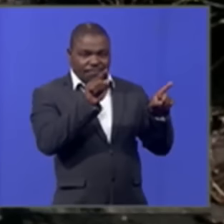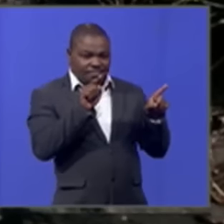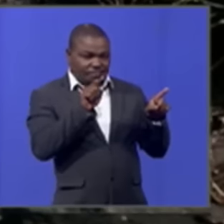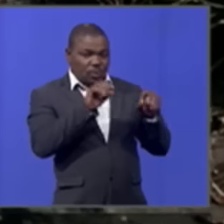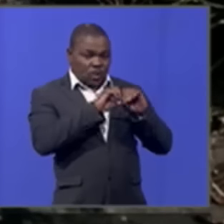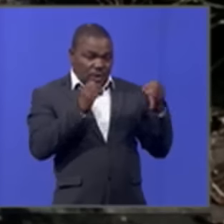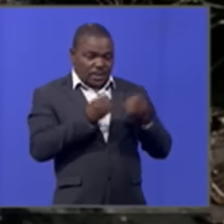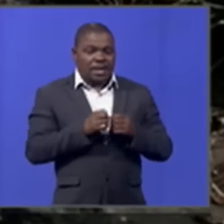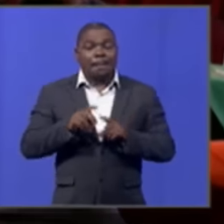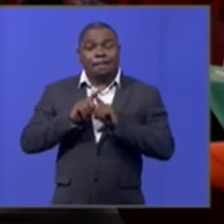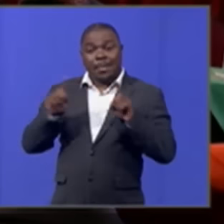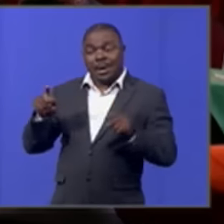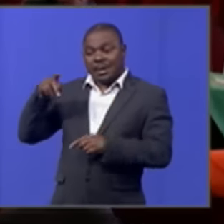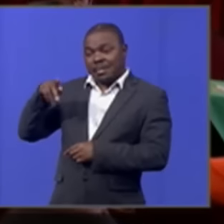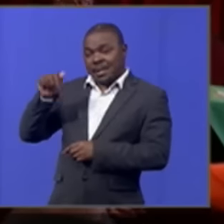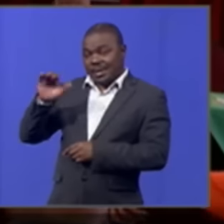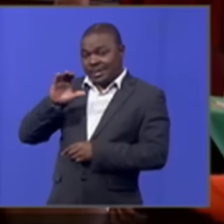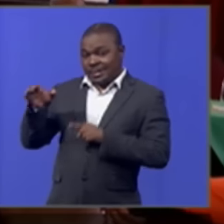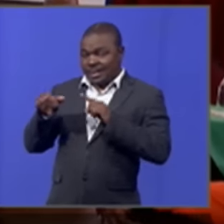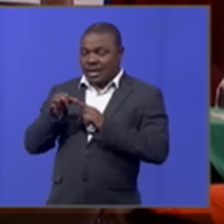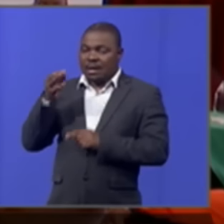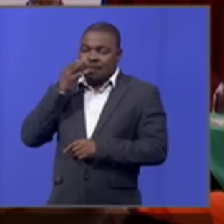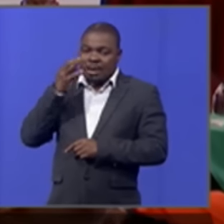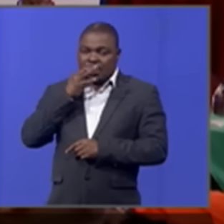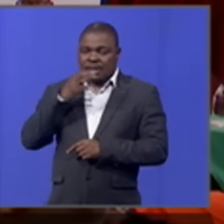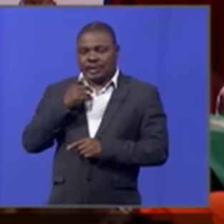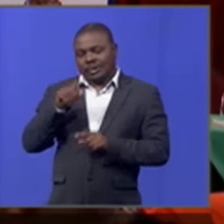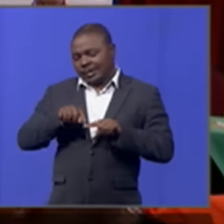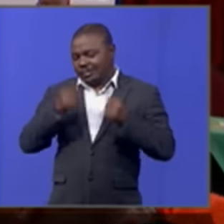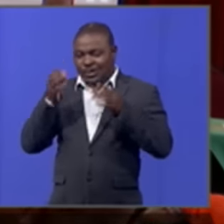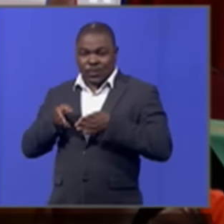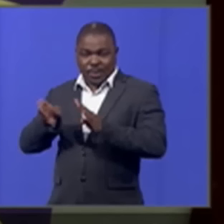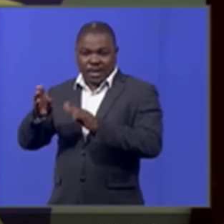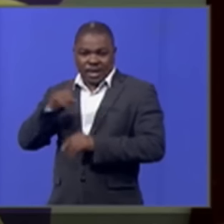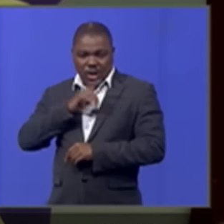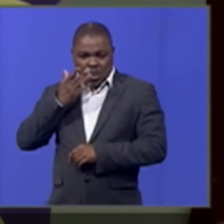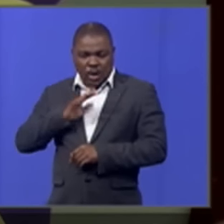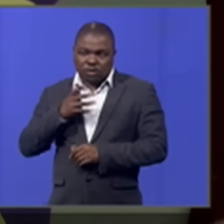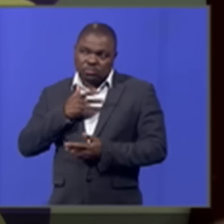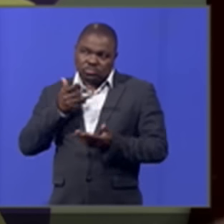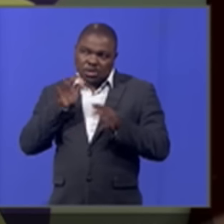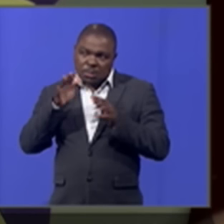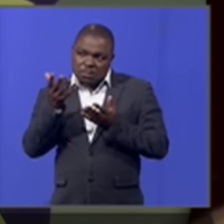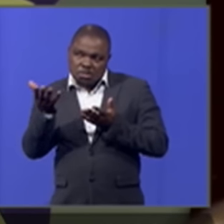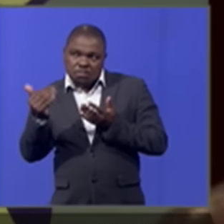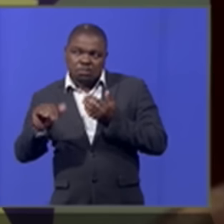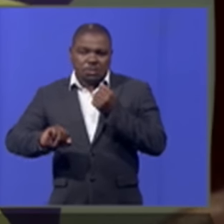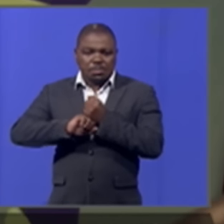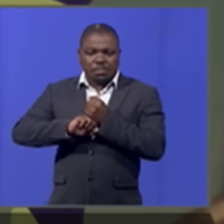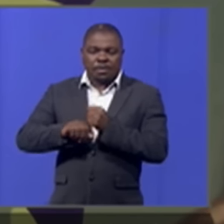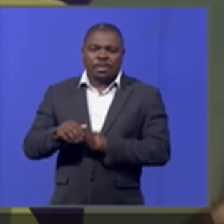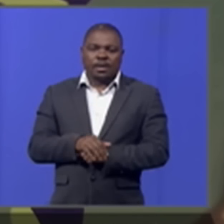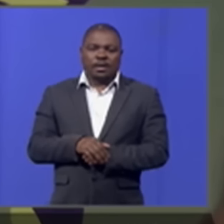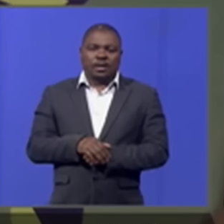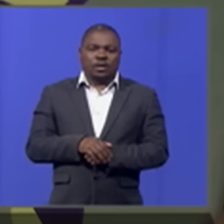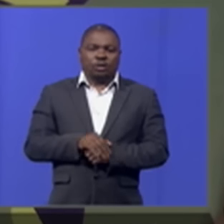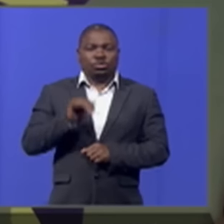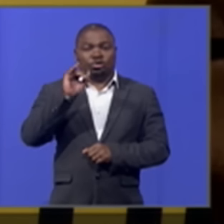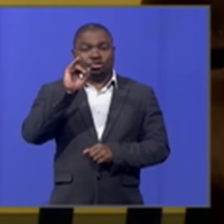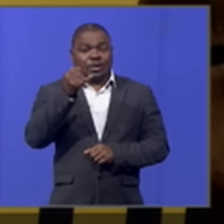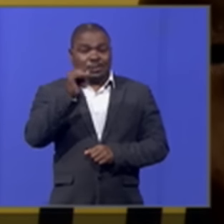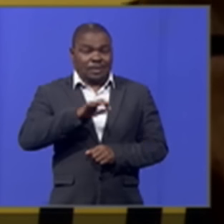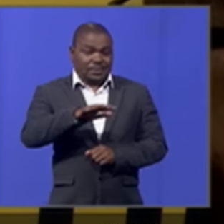tsone, PAC ya re e tsaya tsela e farologaneng go gapa dipelo tsa batlhophi. politics of Johannesburg have